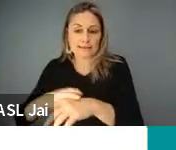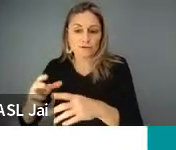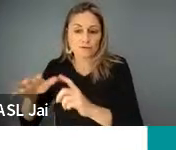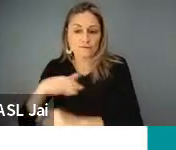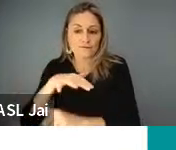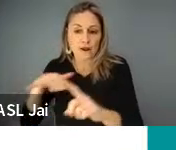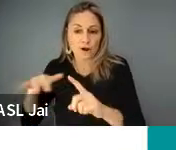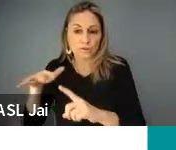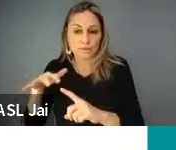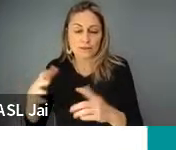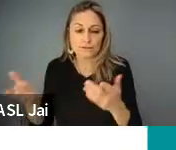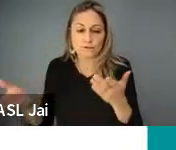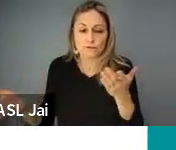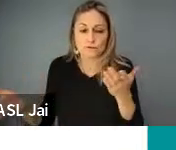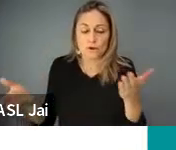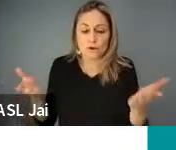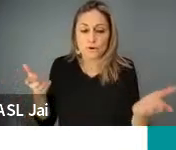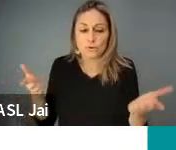so it's